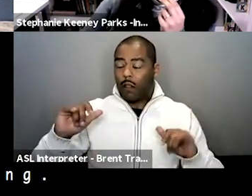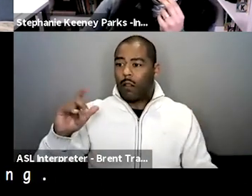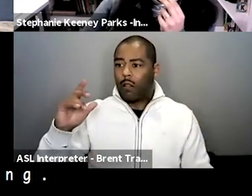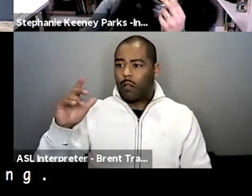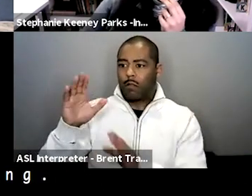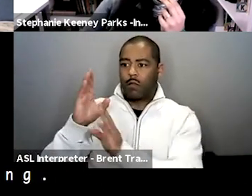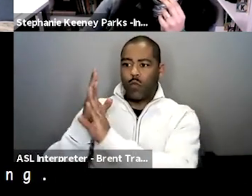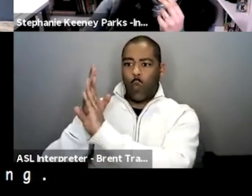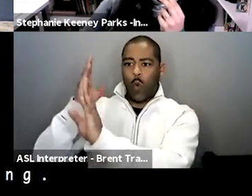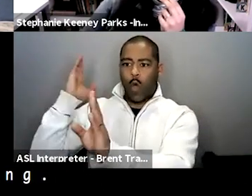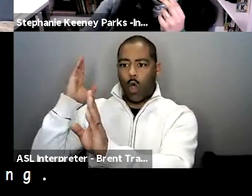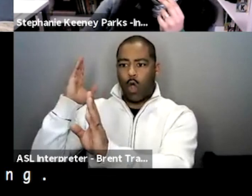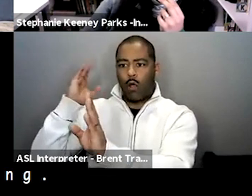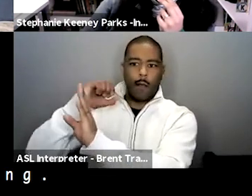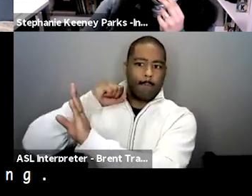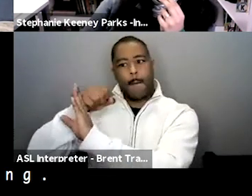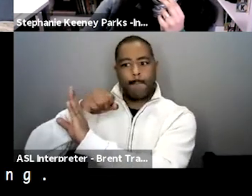And we're calling it all the same thing.